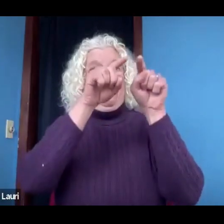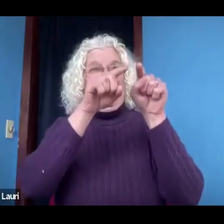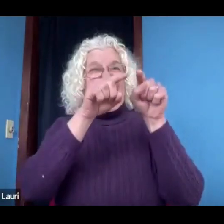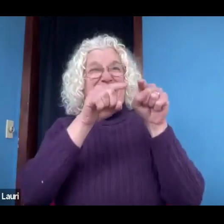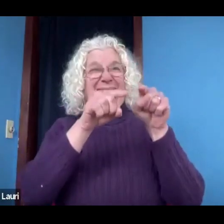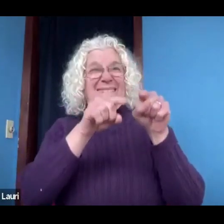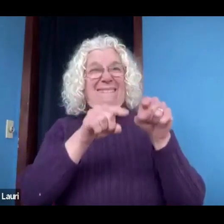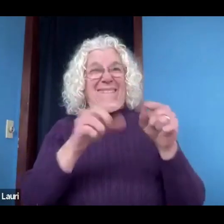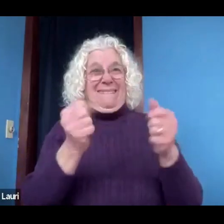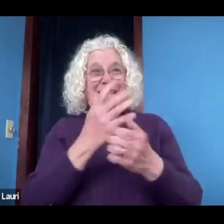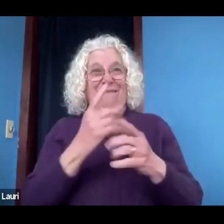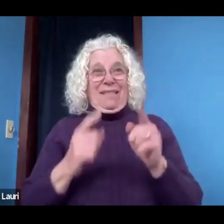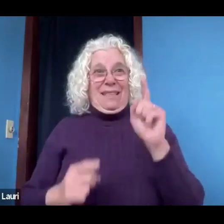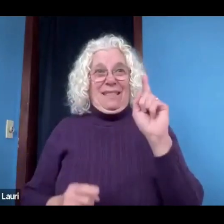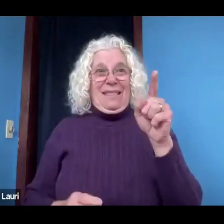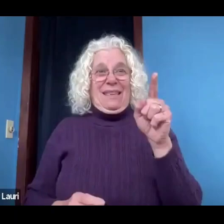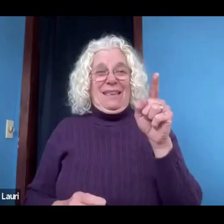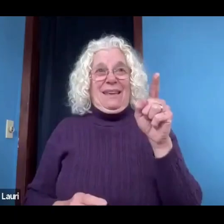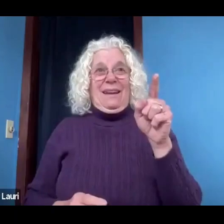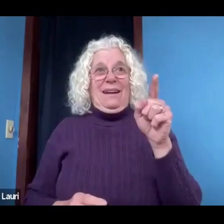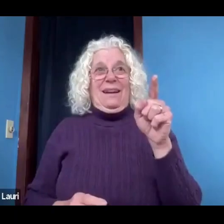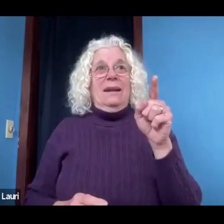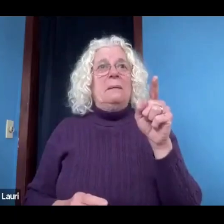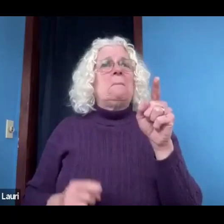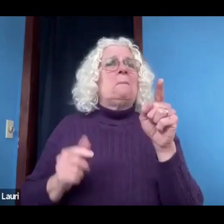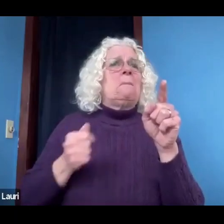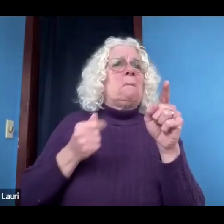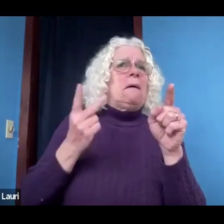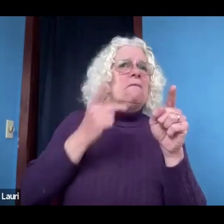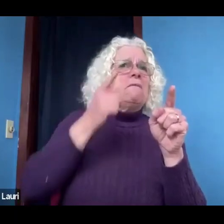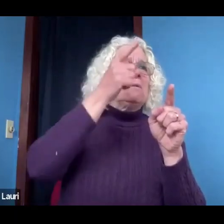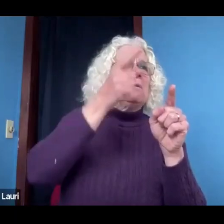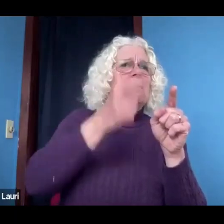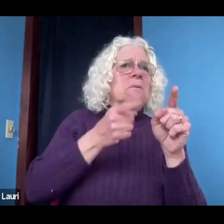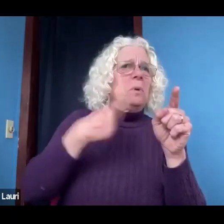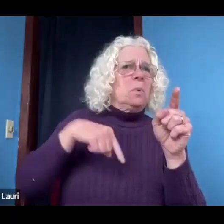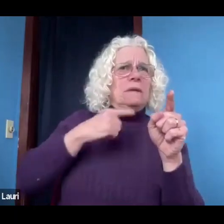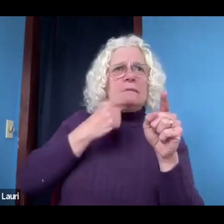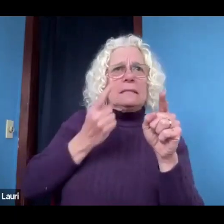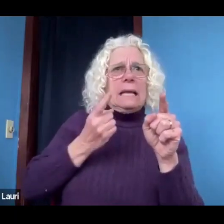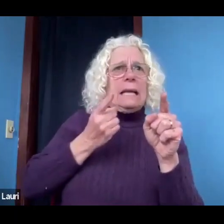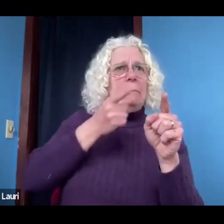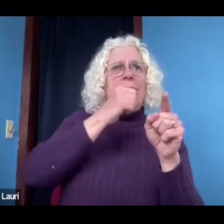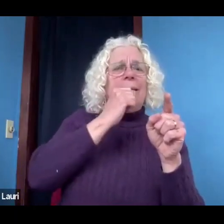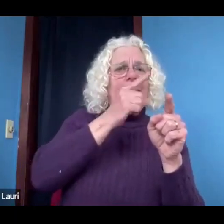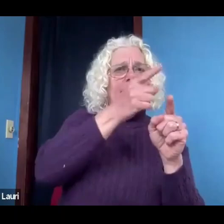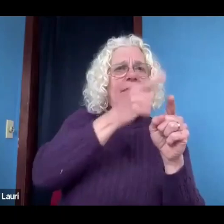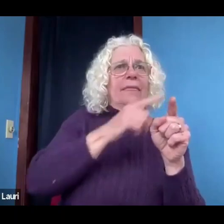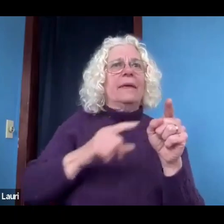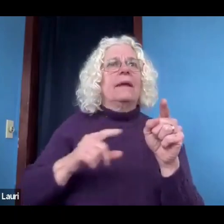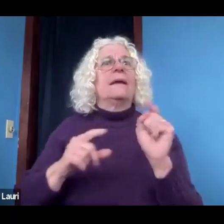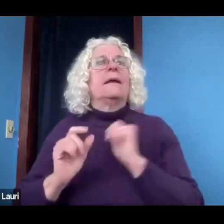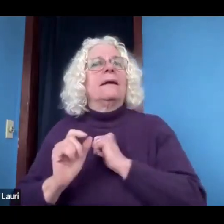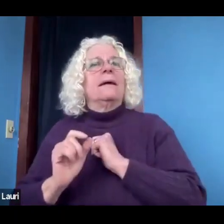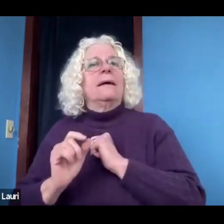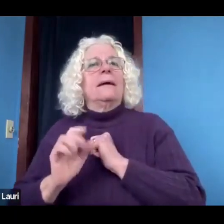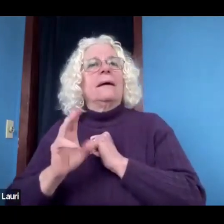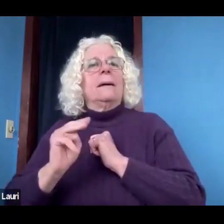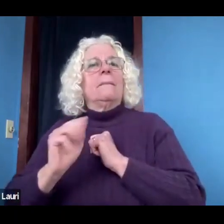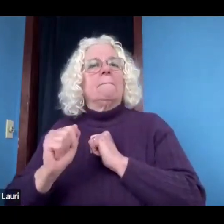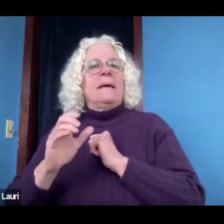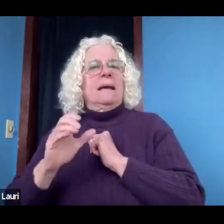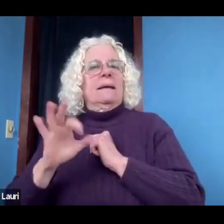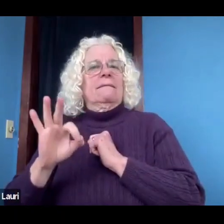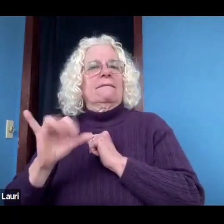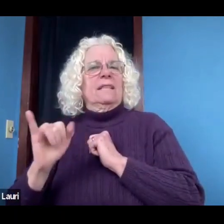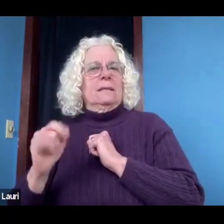things here. I know we mentioned a couple things that maybe aren't on this page today, but we'll make sure, like MACV was one of them.